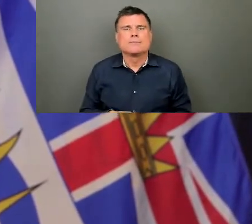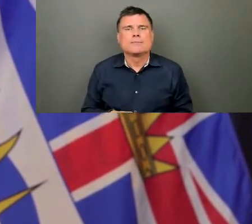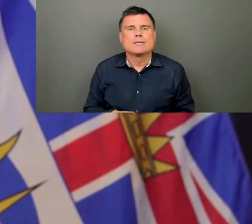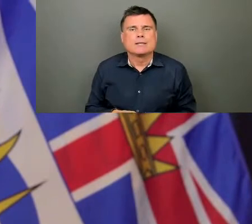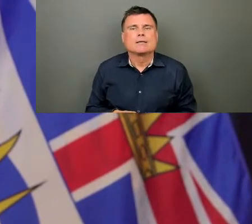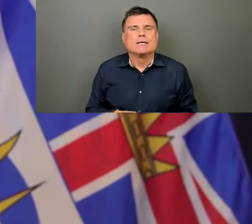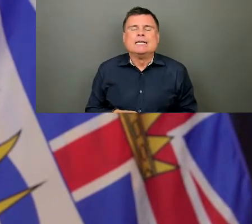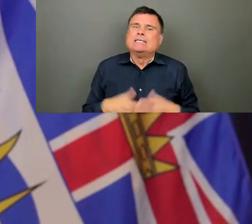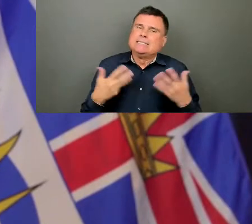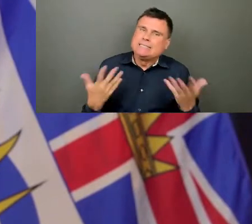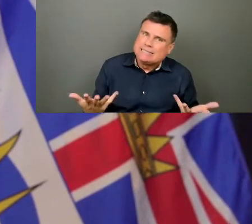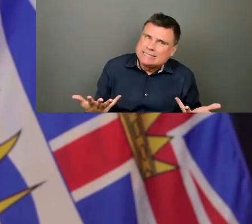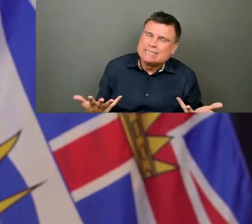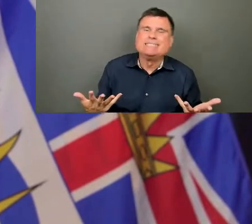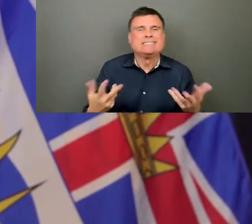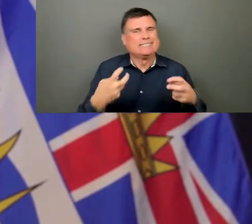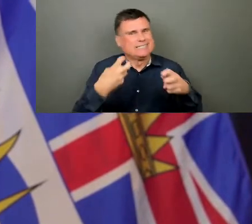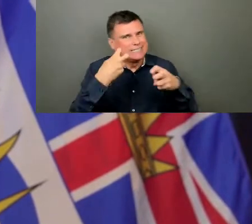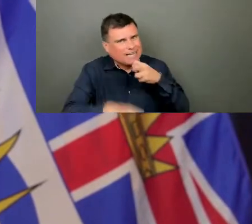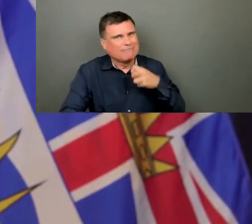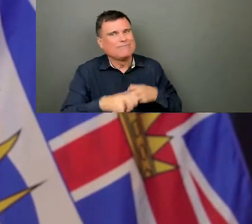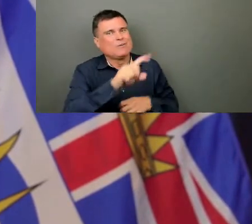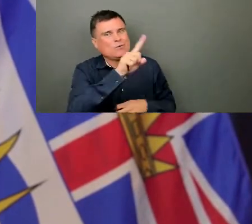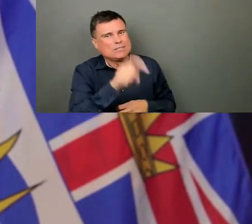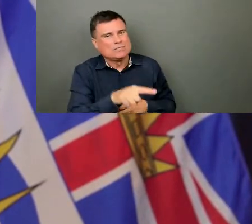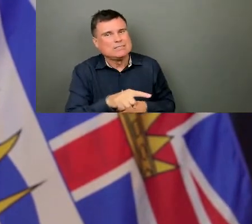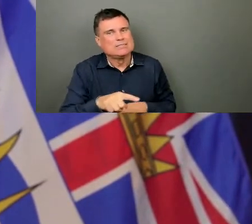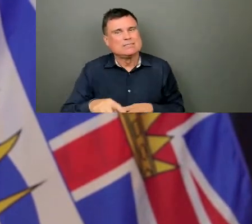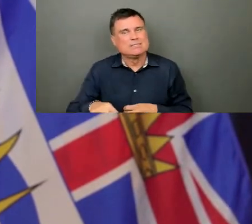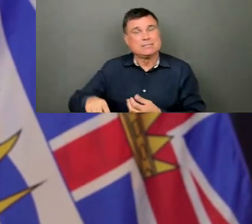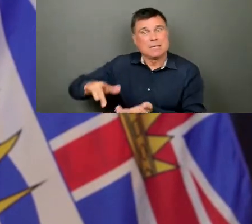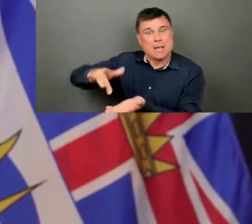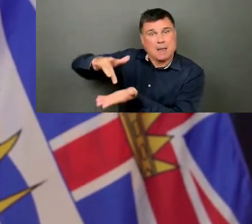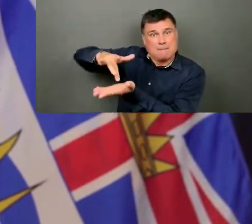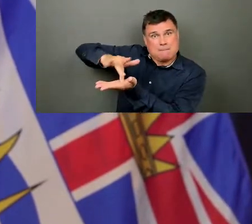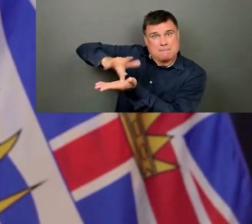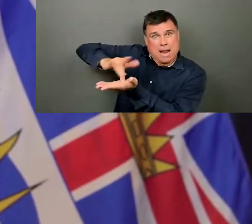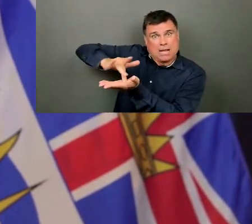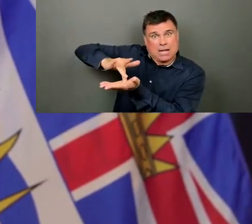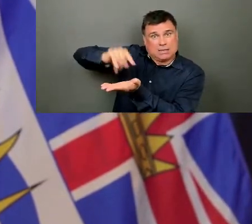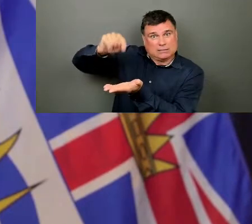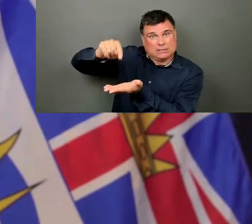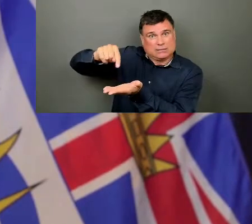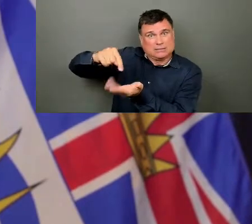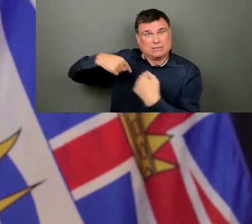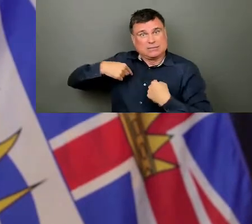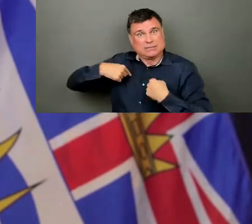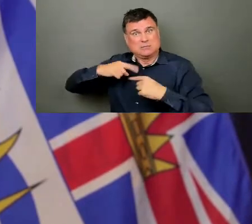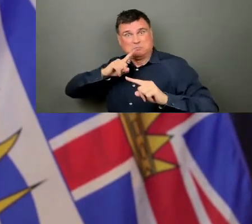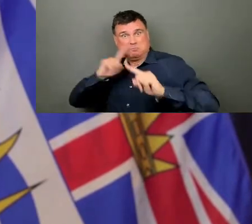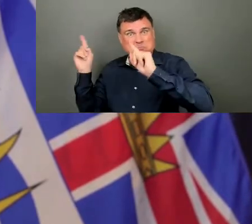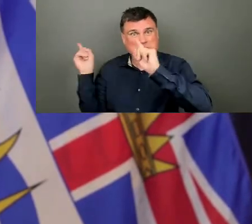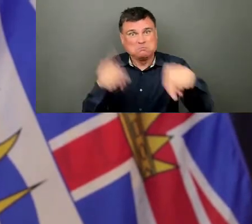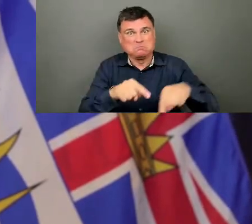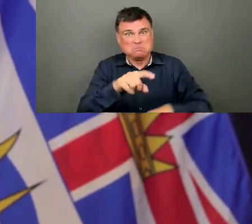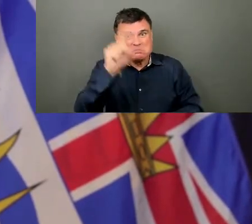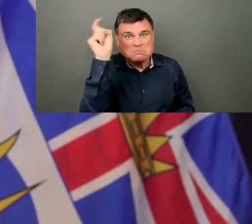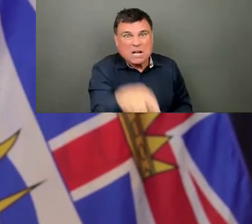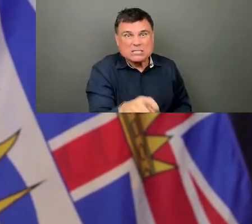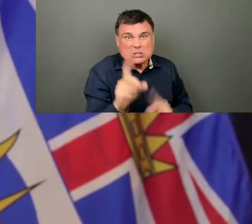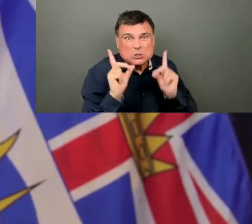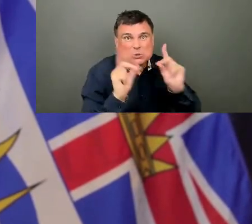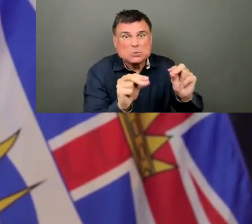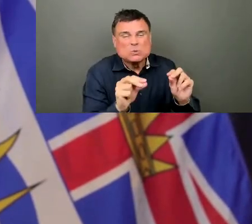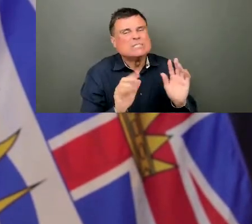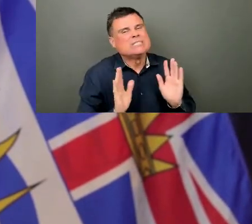so we look at the risk, and we do it proportional to risk. As we talked about, long-term care is a